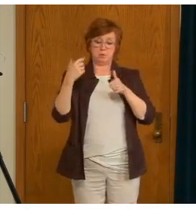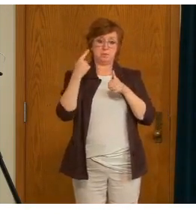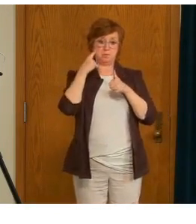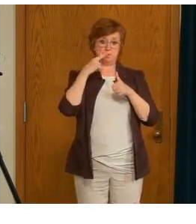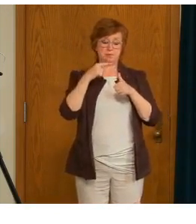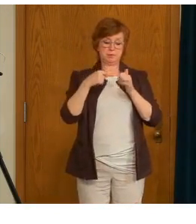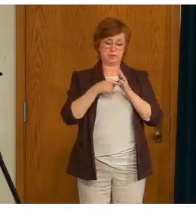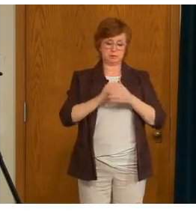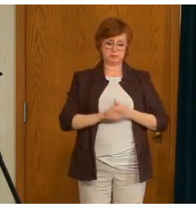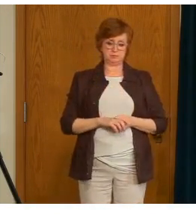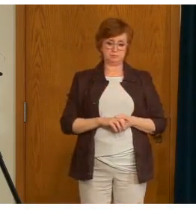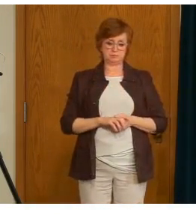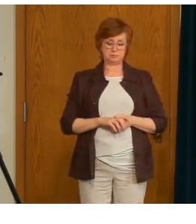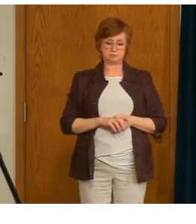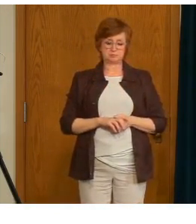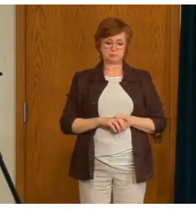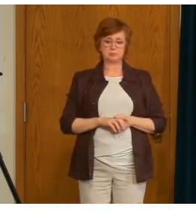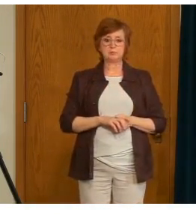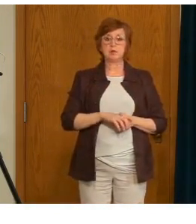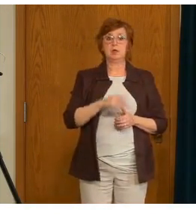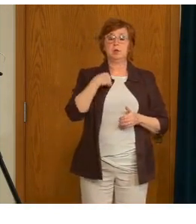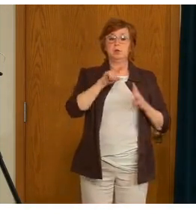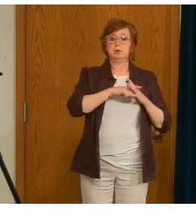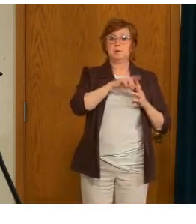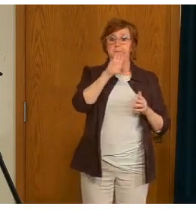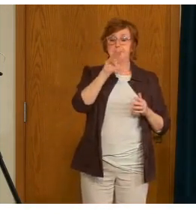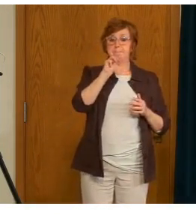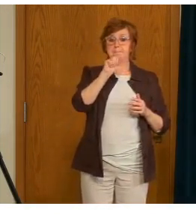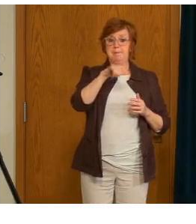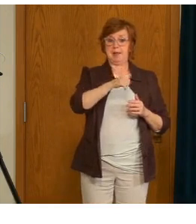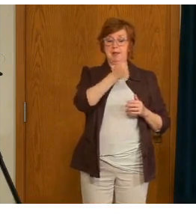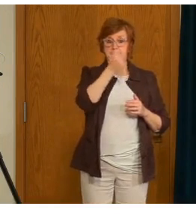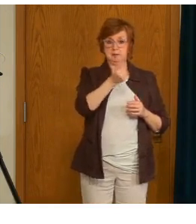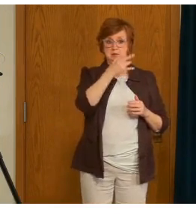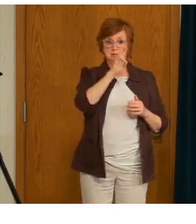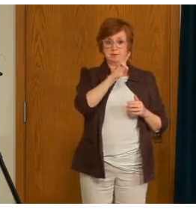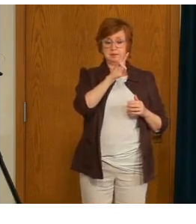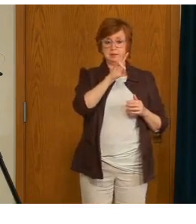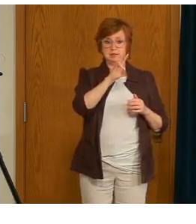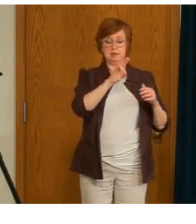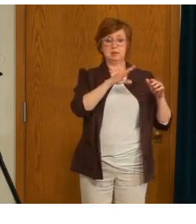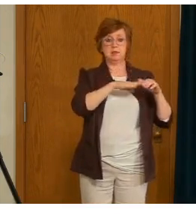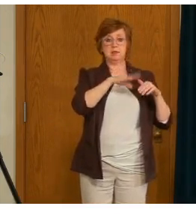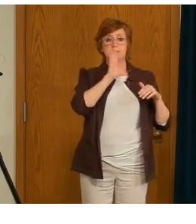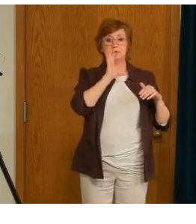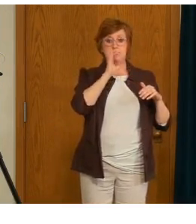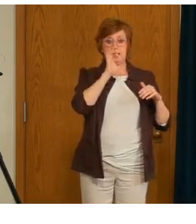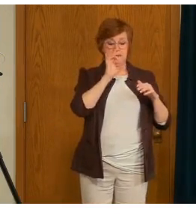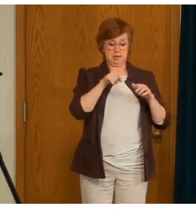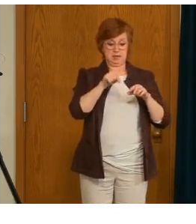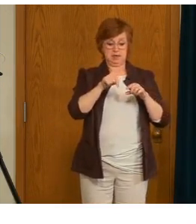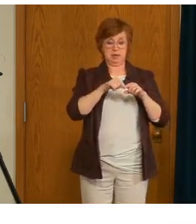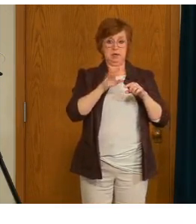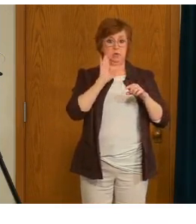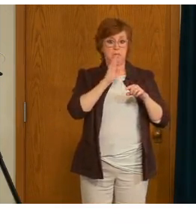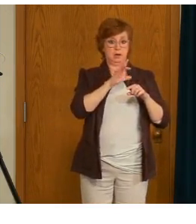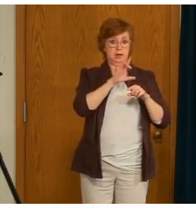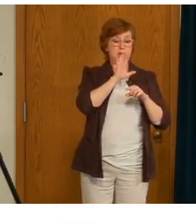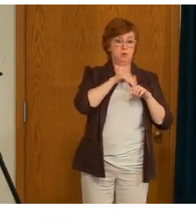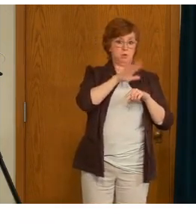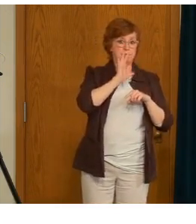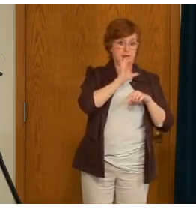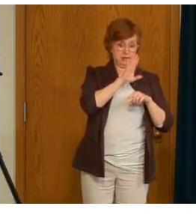moving forward with the strategy on the 17th of May, anyone 85 years of age or older, or anyone who received their first dose